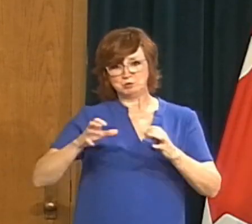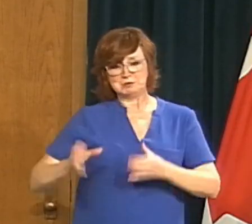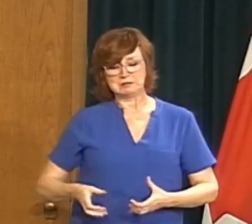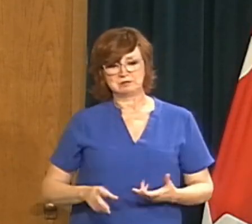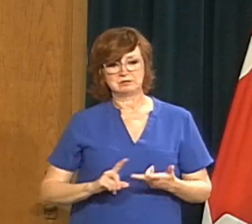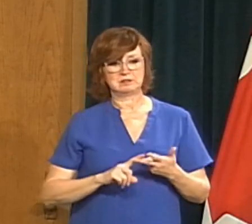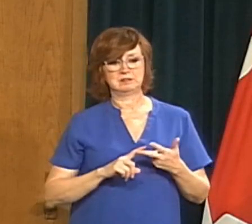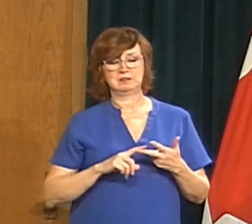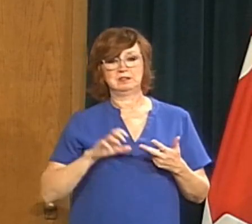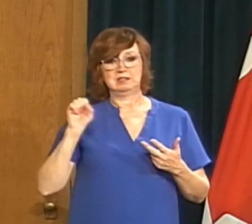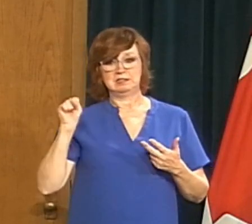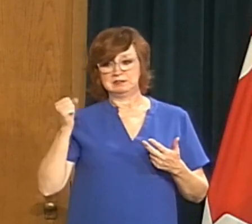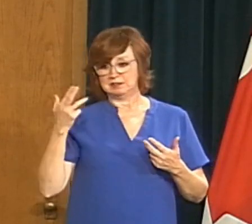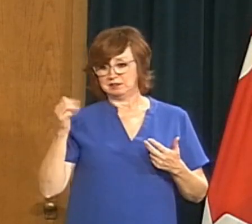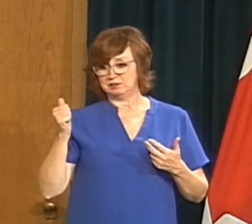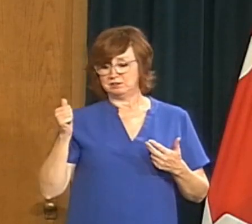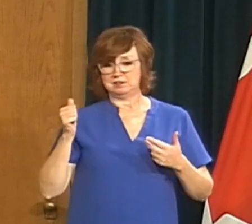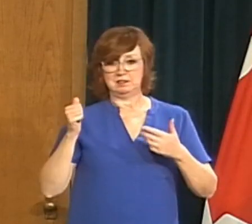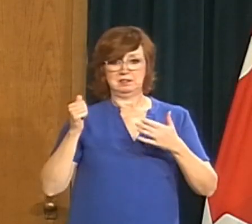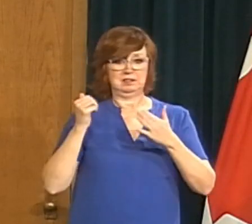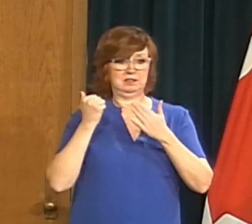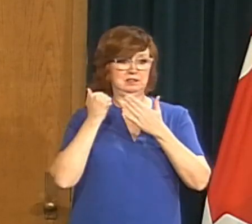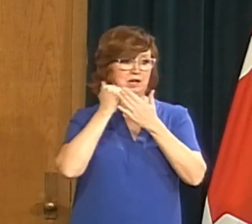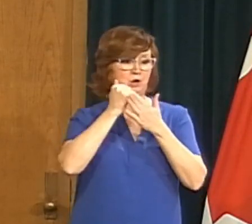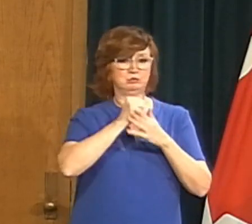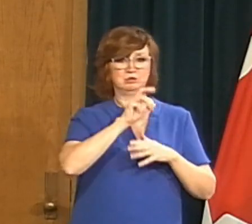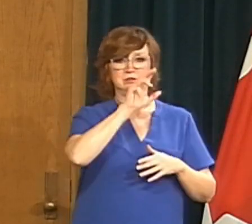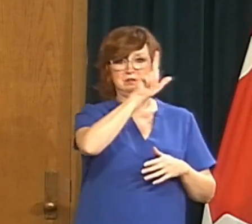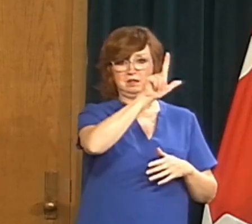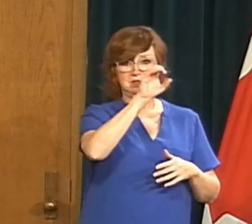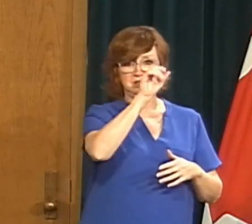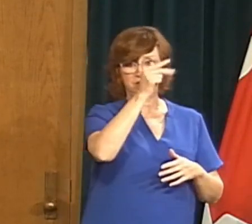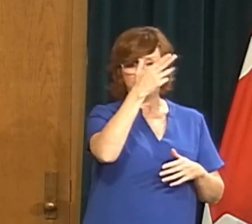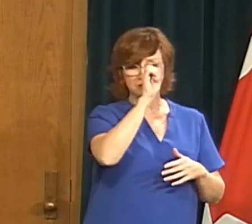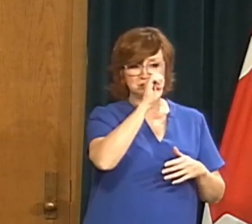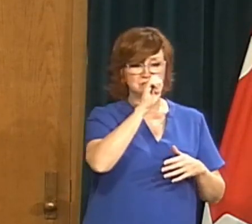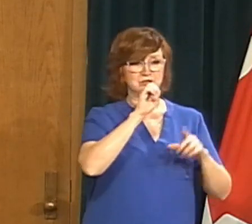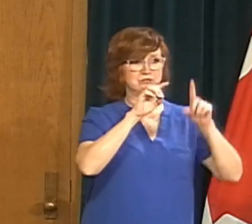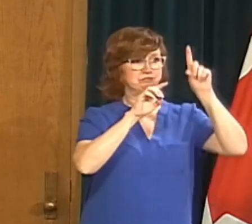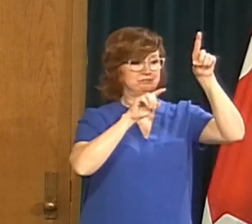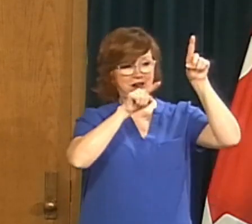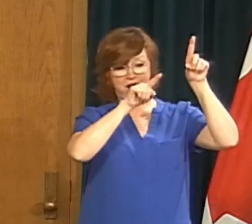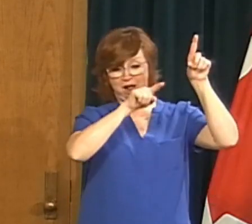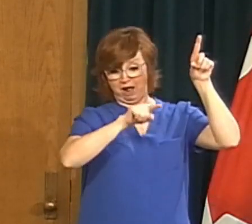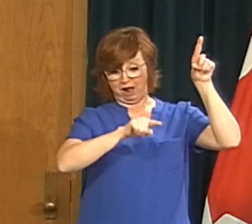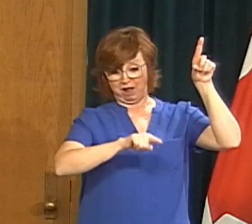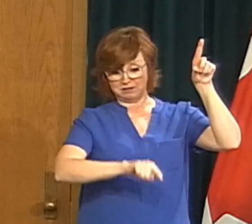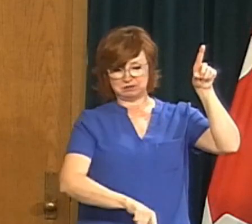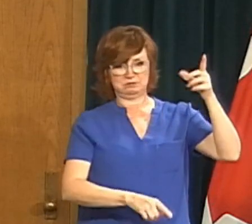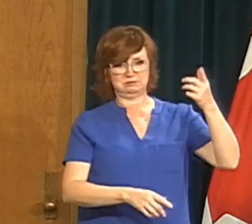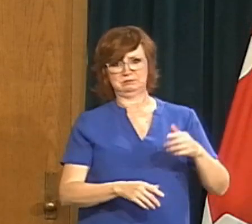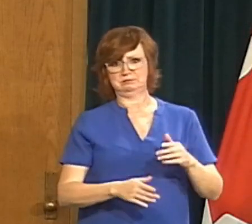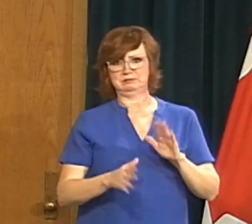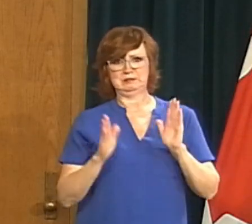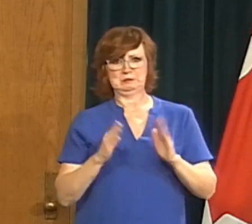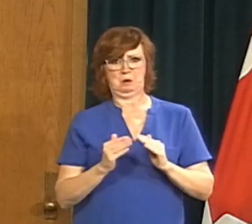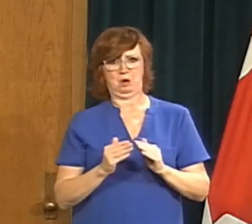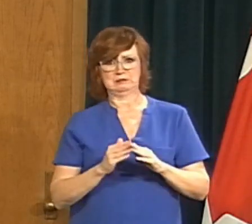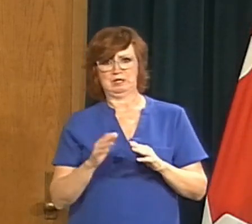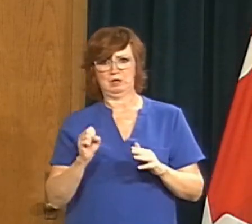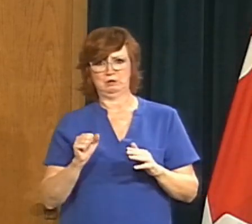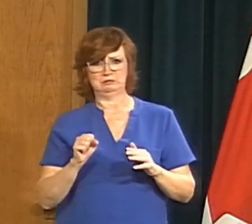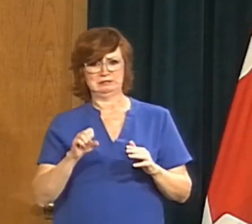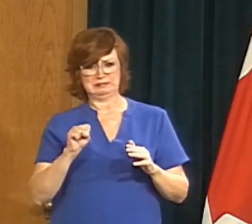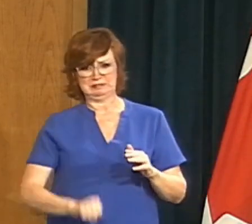services from a community in the far north, like Loche, right down to the very southern rural communities in the province. So there are